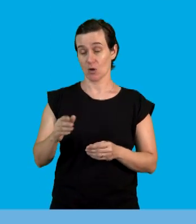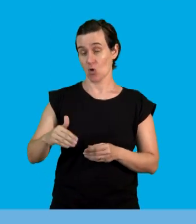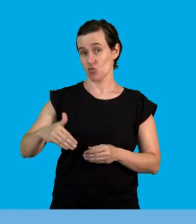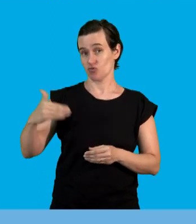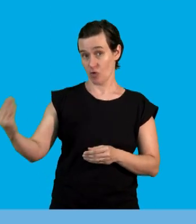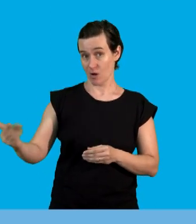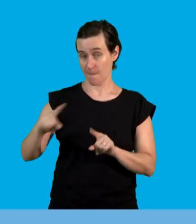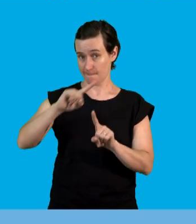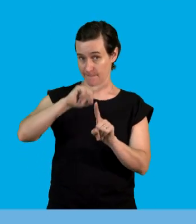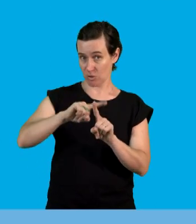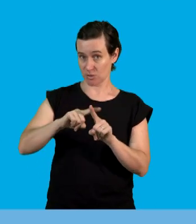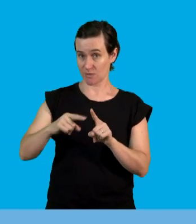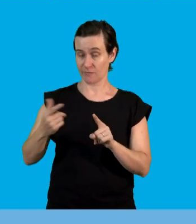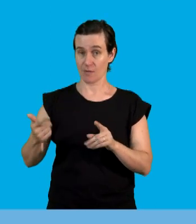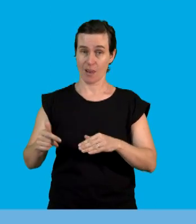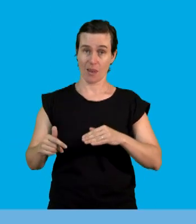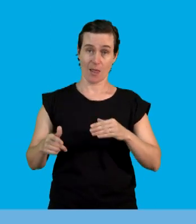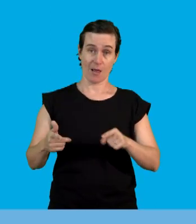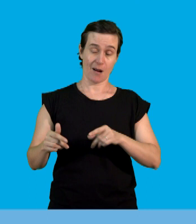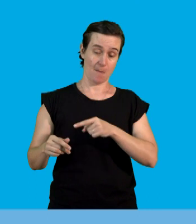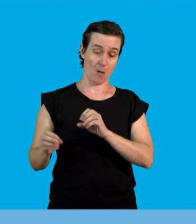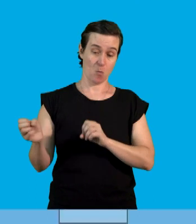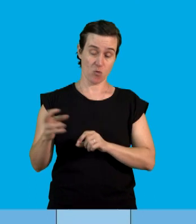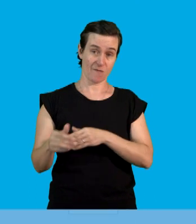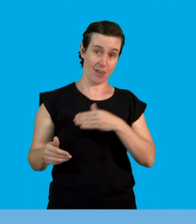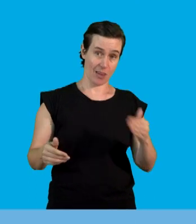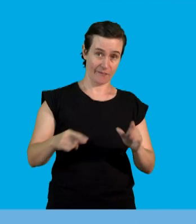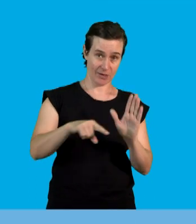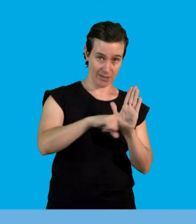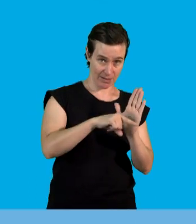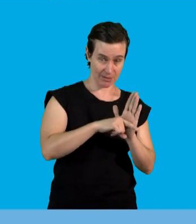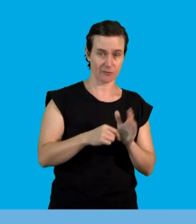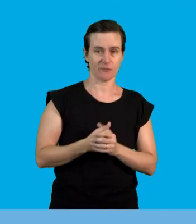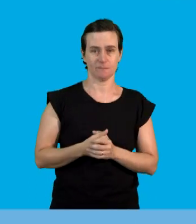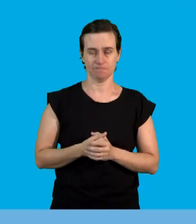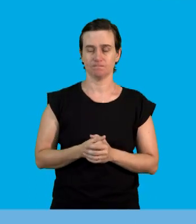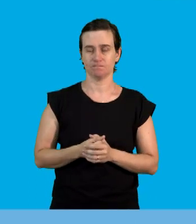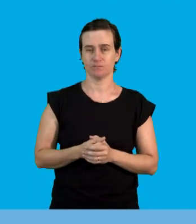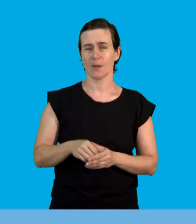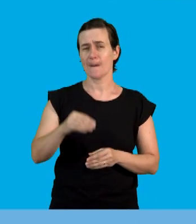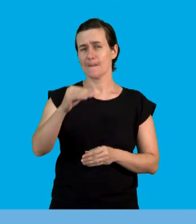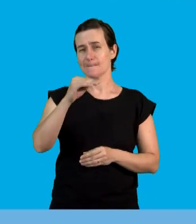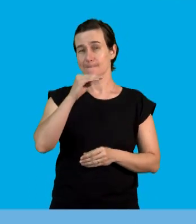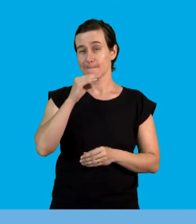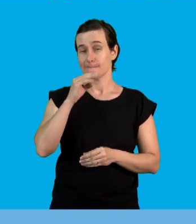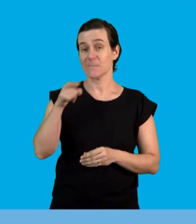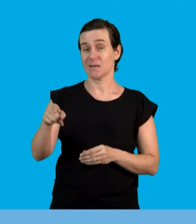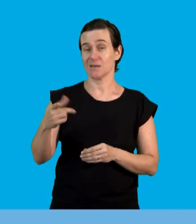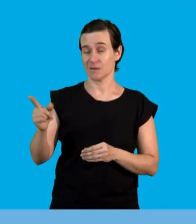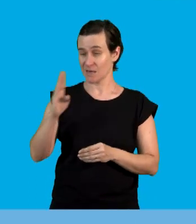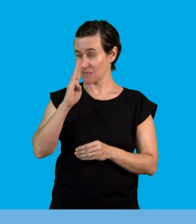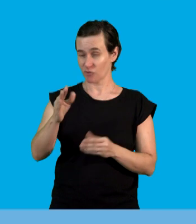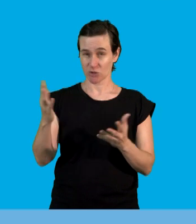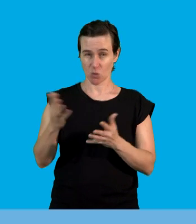is positive and left is negative. And if our answer is negative, that means the direction that you're taking is the one that is going